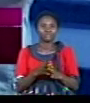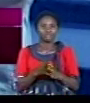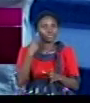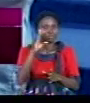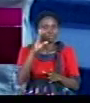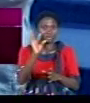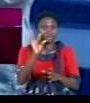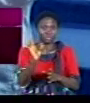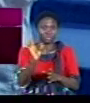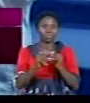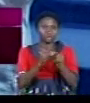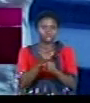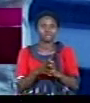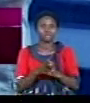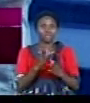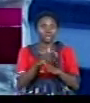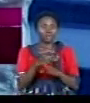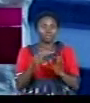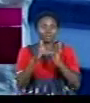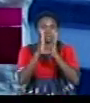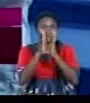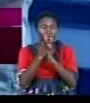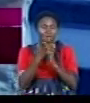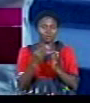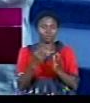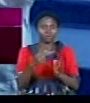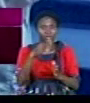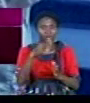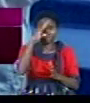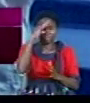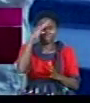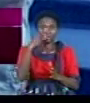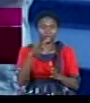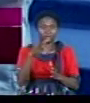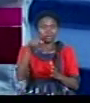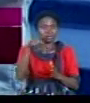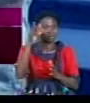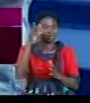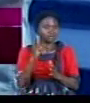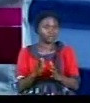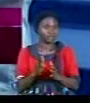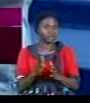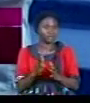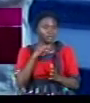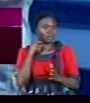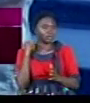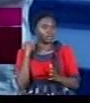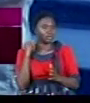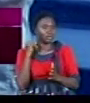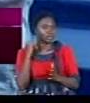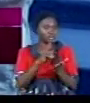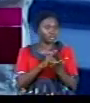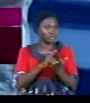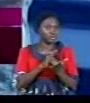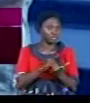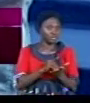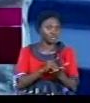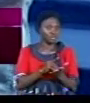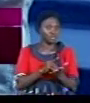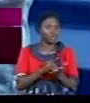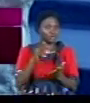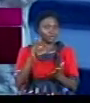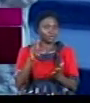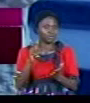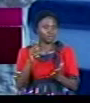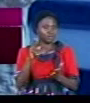the prayer of the man of God, Pastor Dr. W.F. Kumuyi, all those